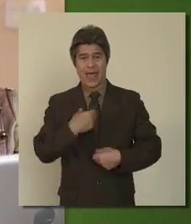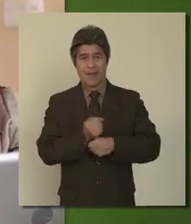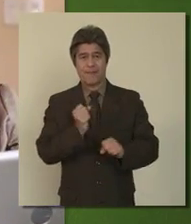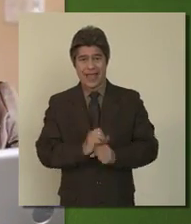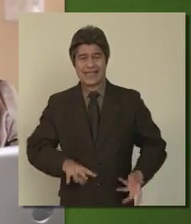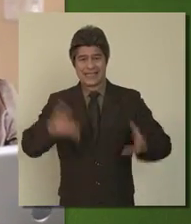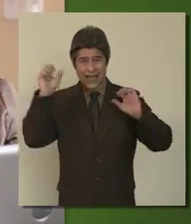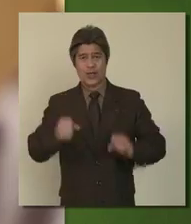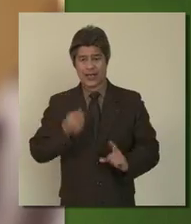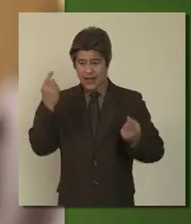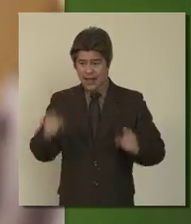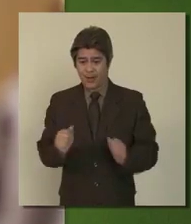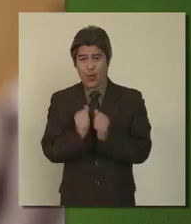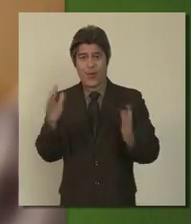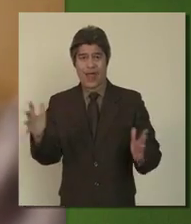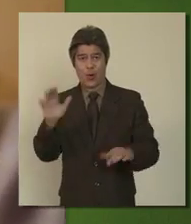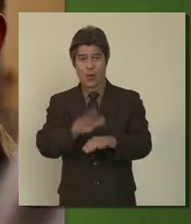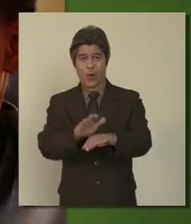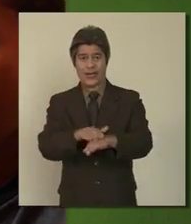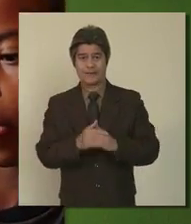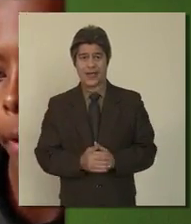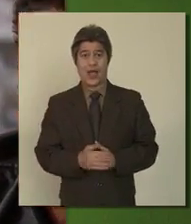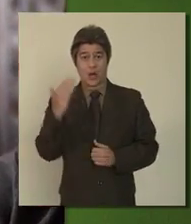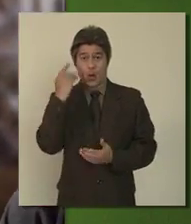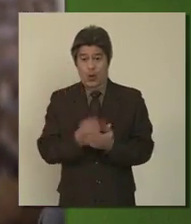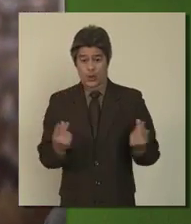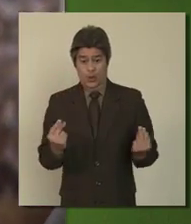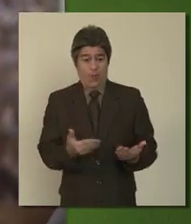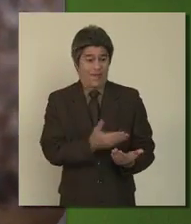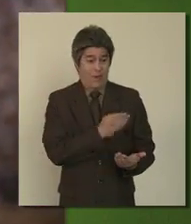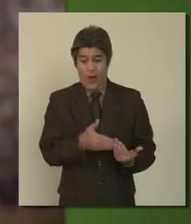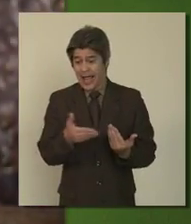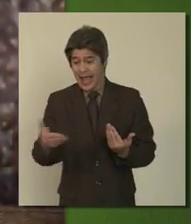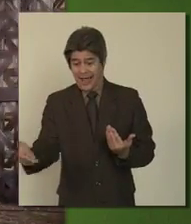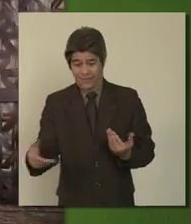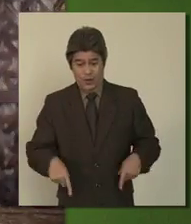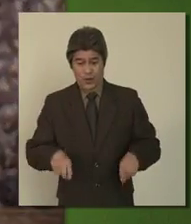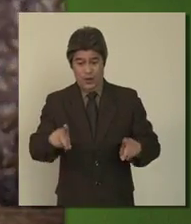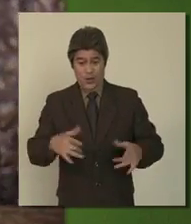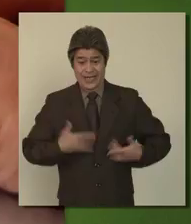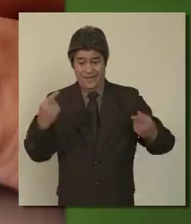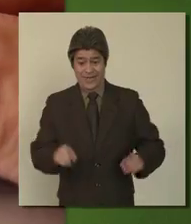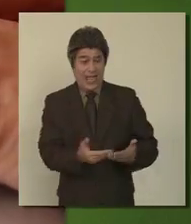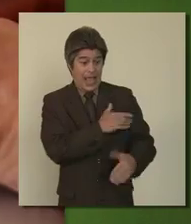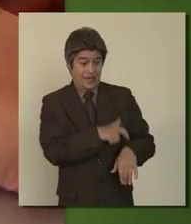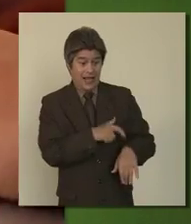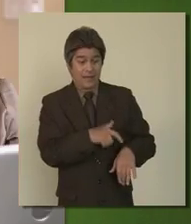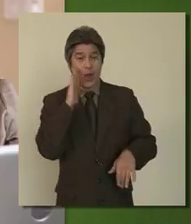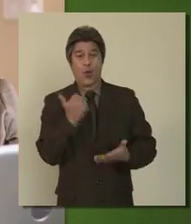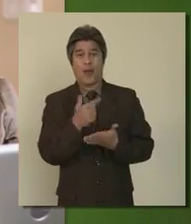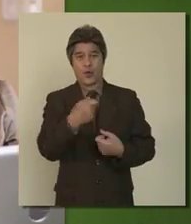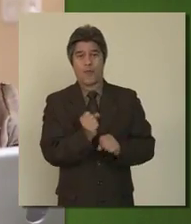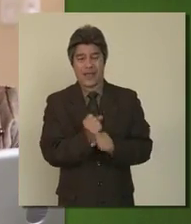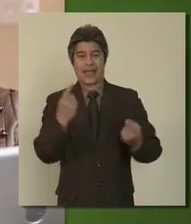man-made disaster that could strike without warning. Knowing what to do before, during, and after these types of events ahead of time will help